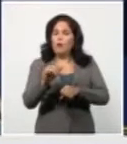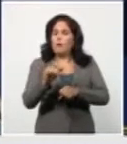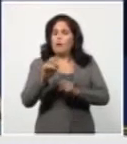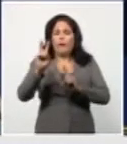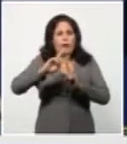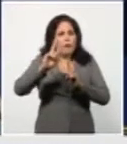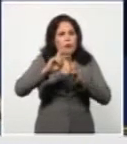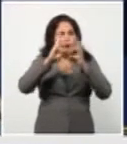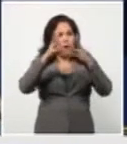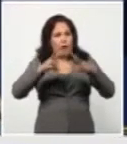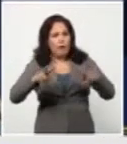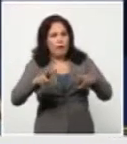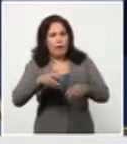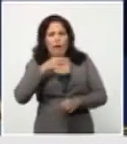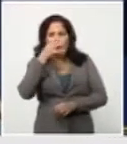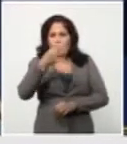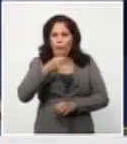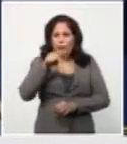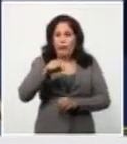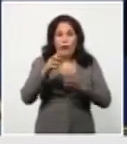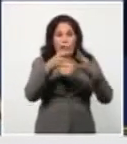1,920,061 confirmed cases.